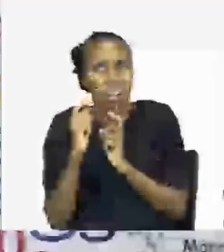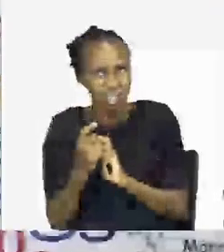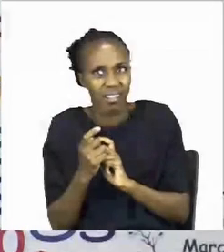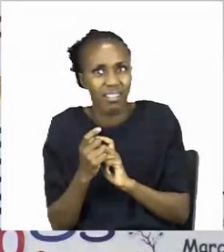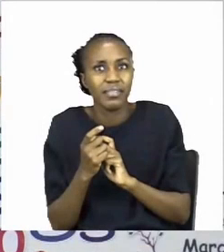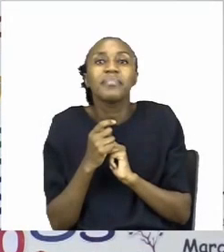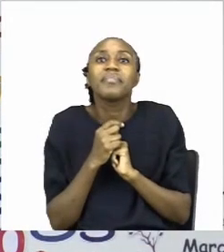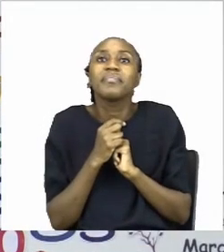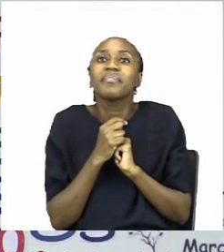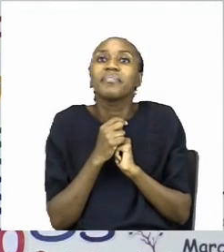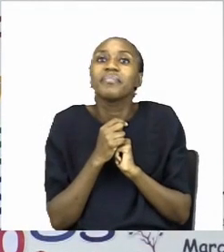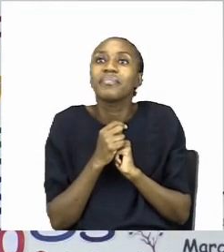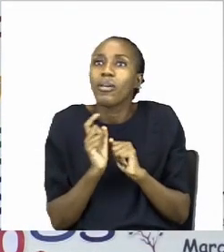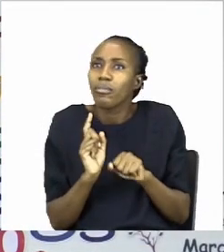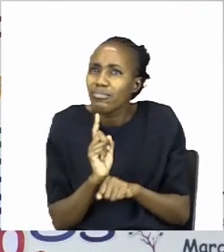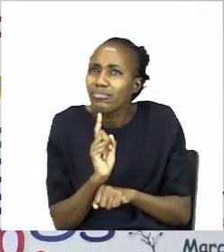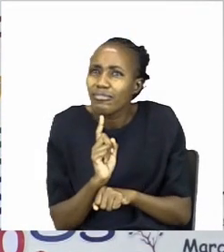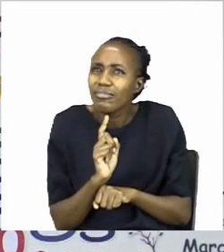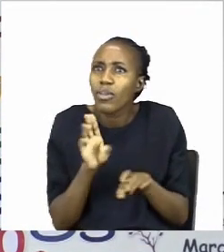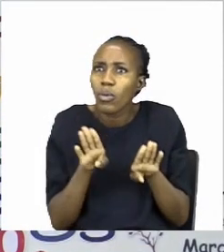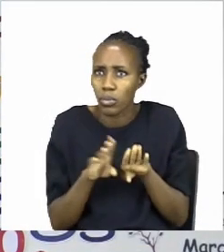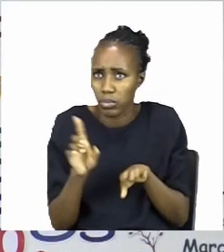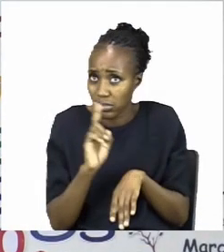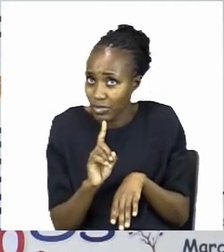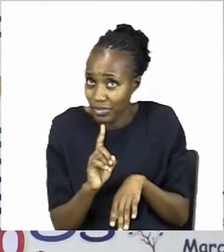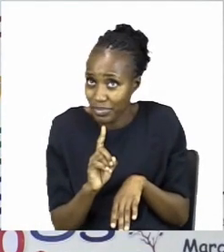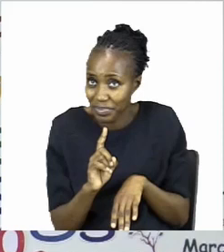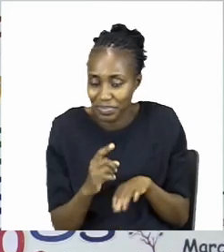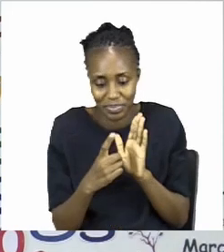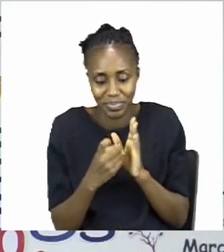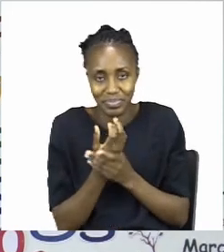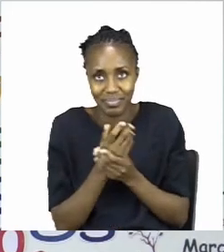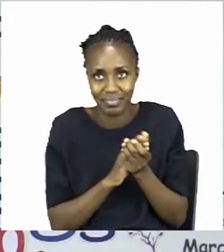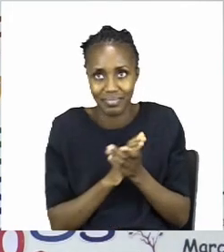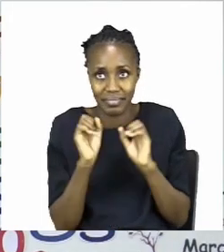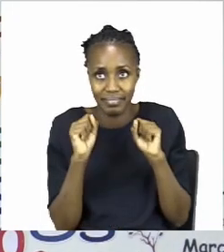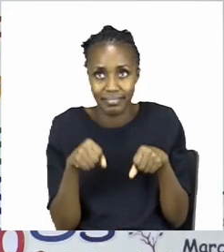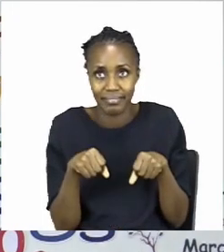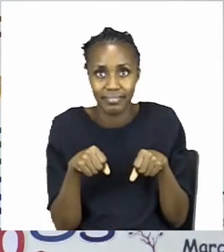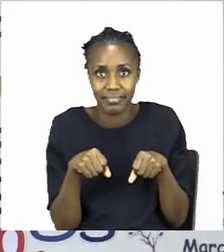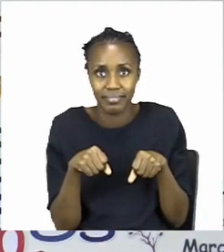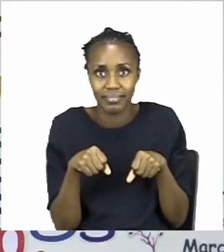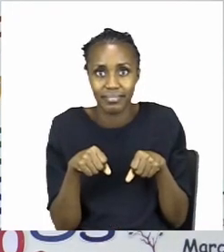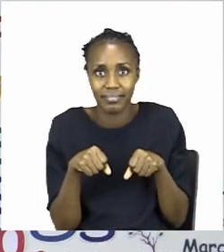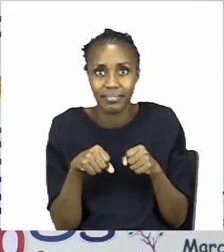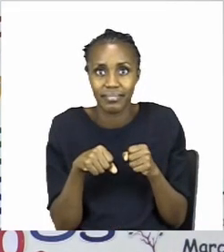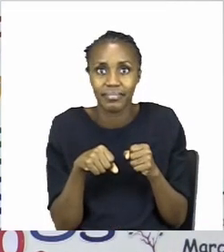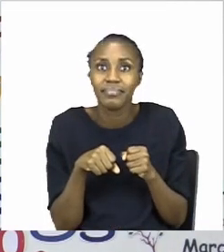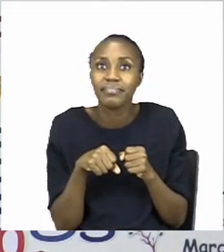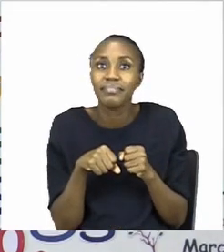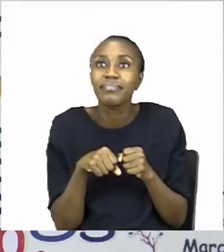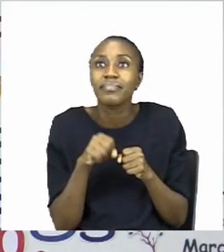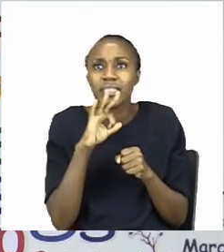boys and girls, before we start our lesson, we need to sanitize. Now remember everyone, if you don't have